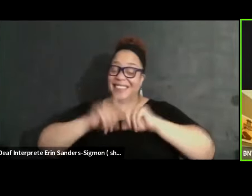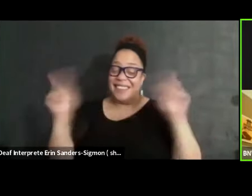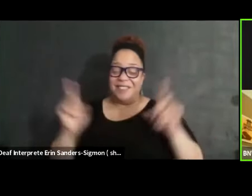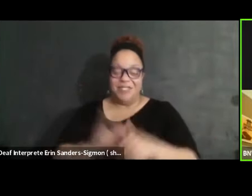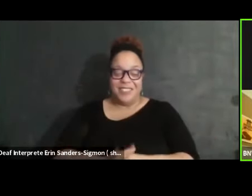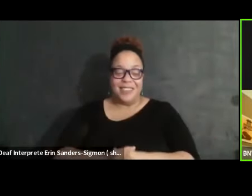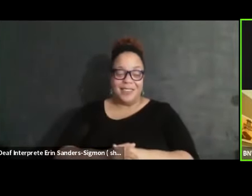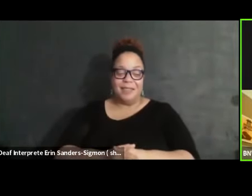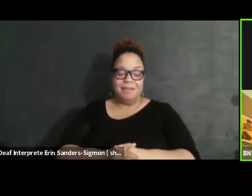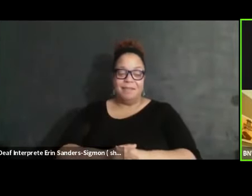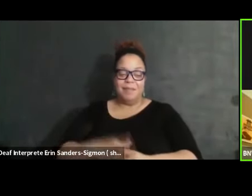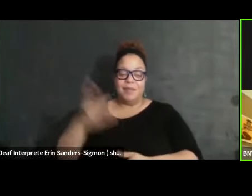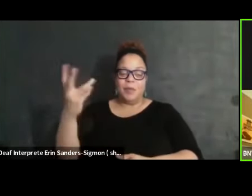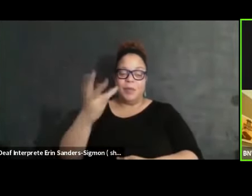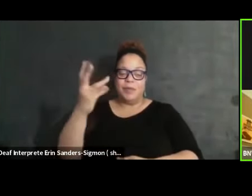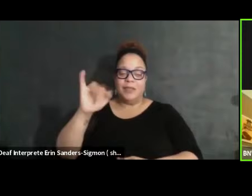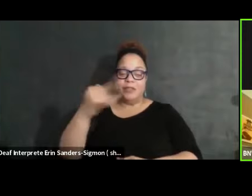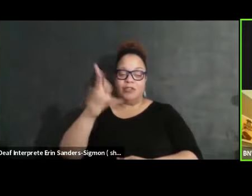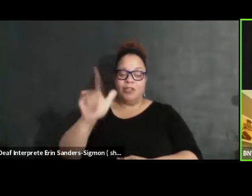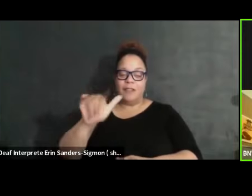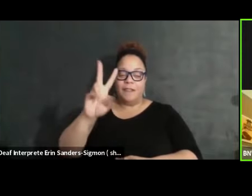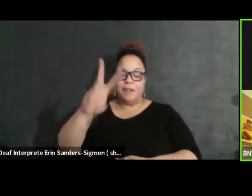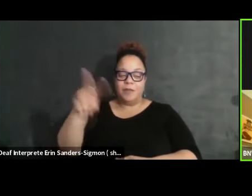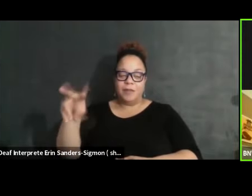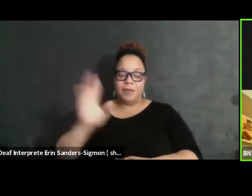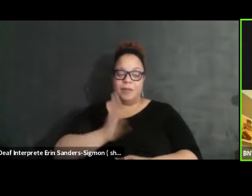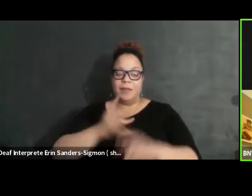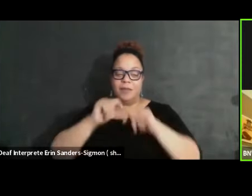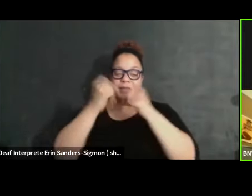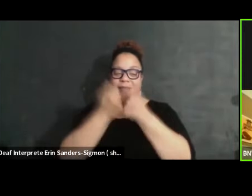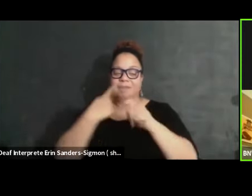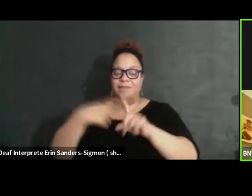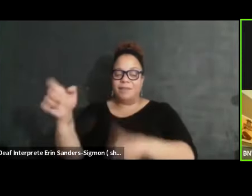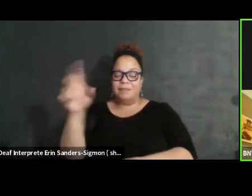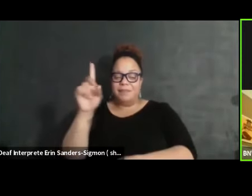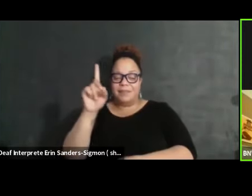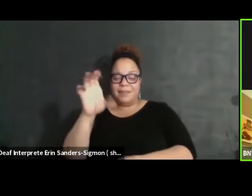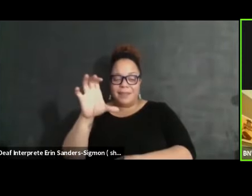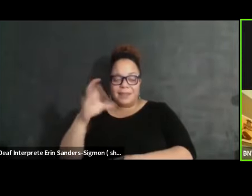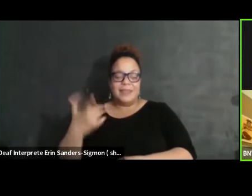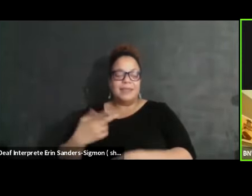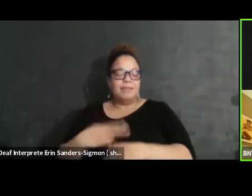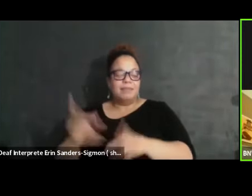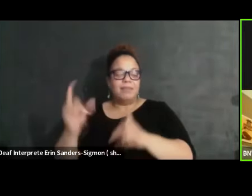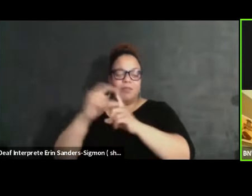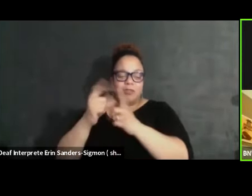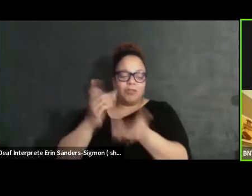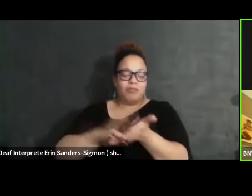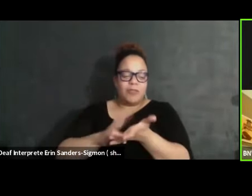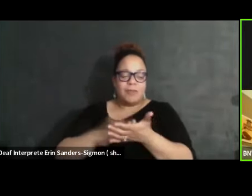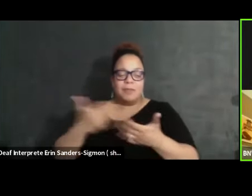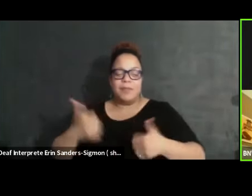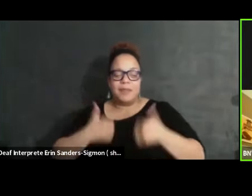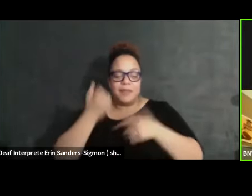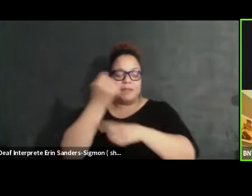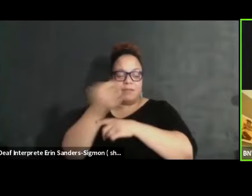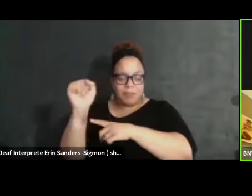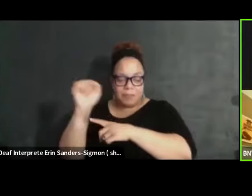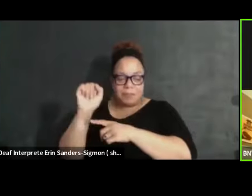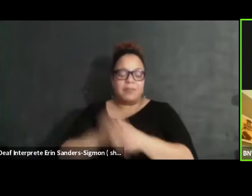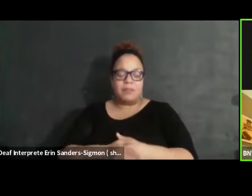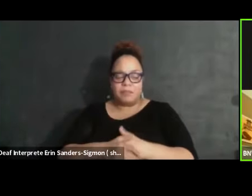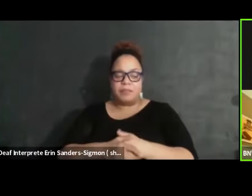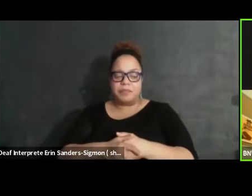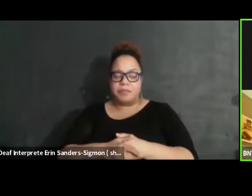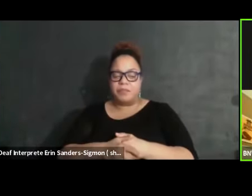team representing the DMV and Words, Beats, and Life had a protest lodged against us for one of our poems, Shadows. We felt this